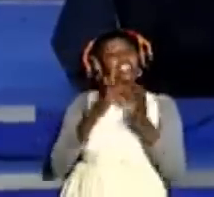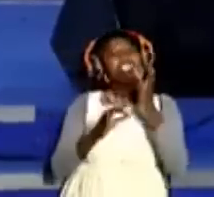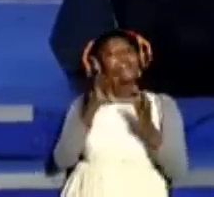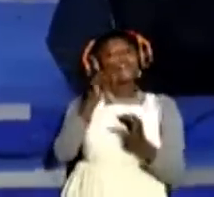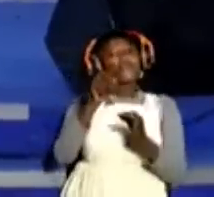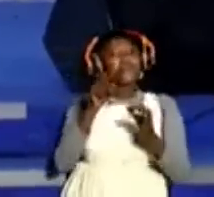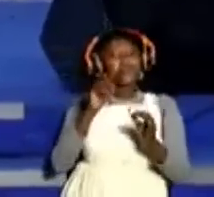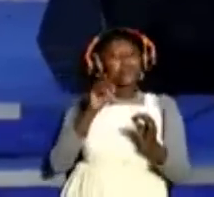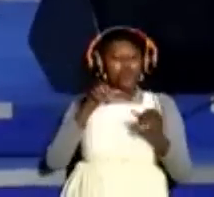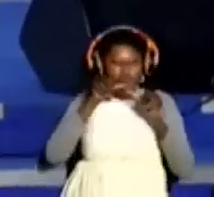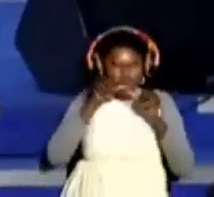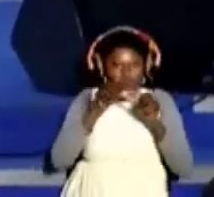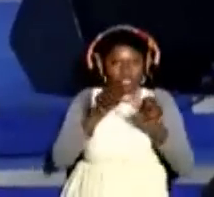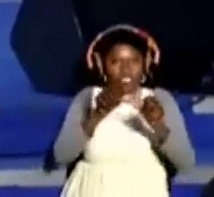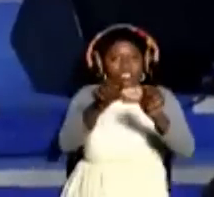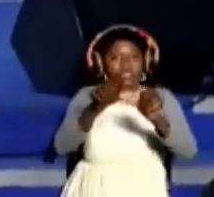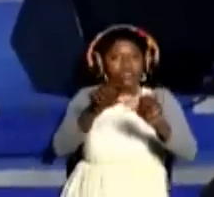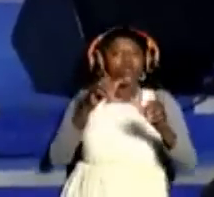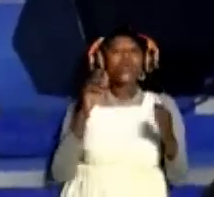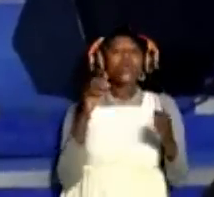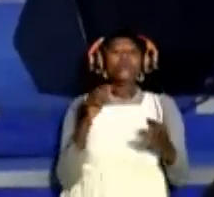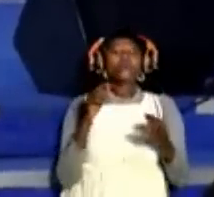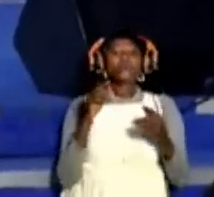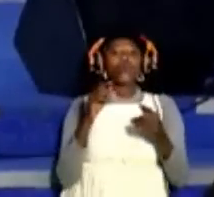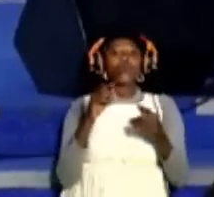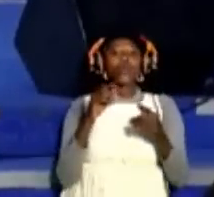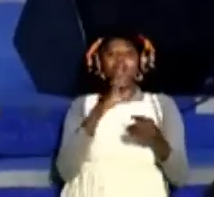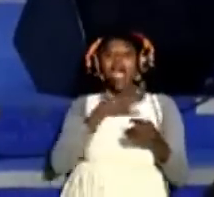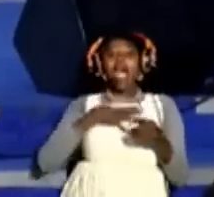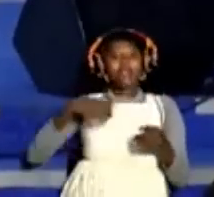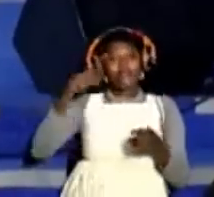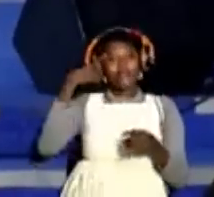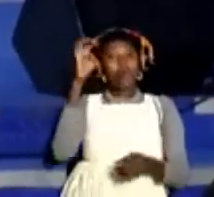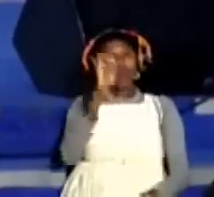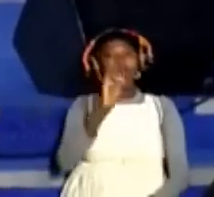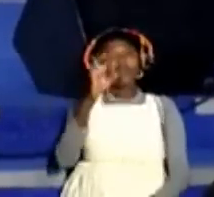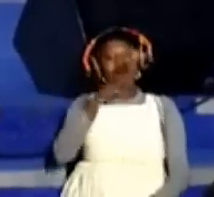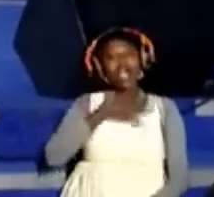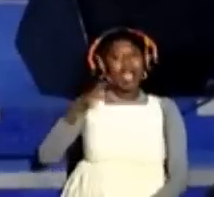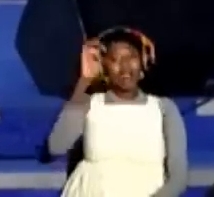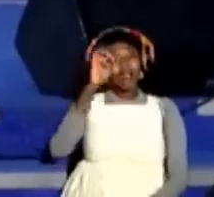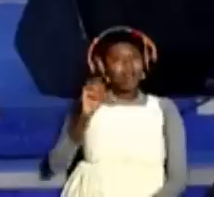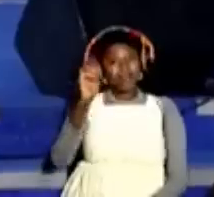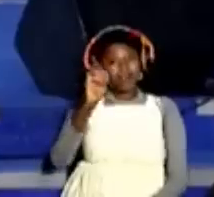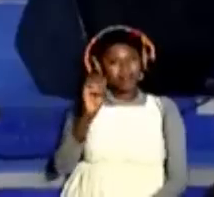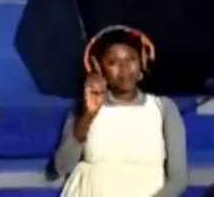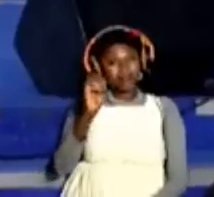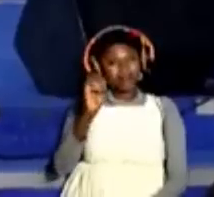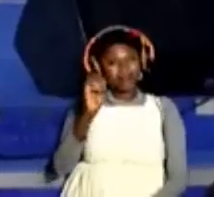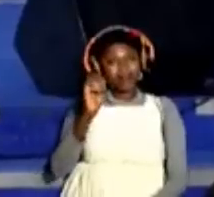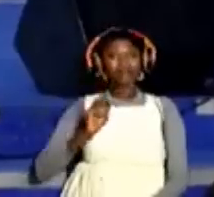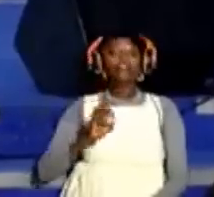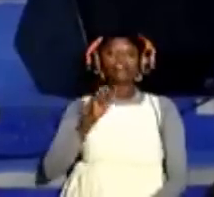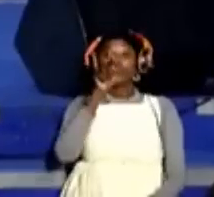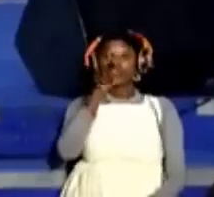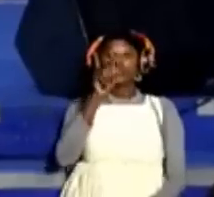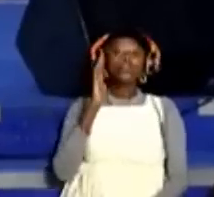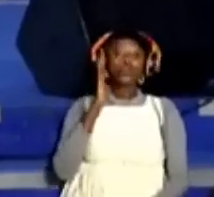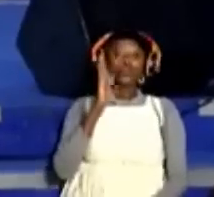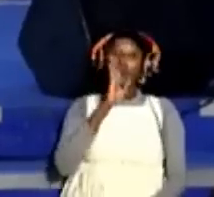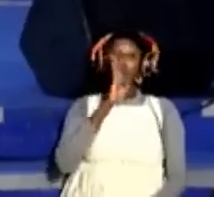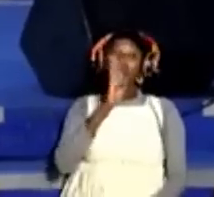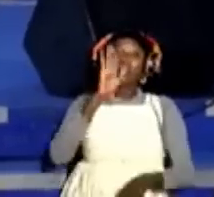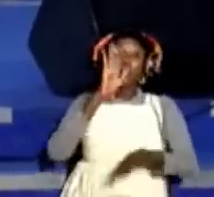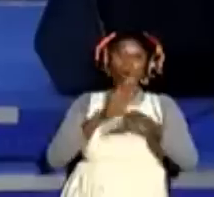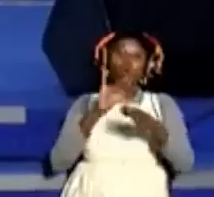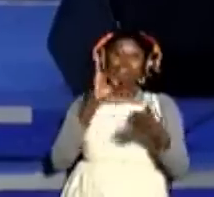into eternity on level one, forever and ever and ever and ever, you are going to be on that